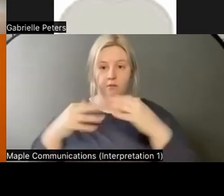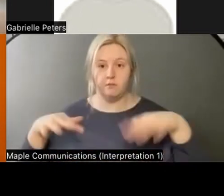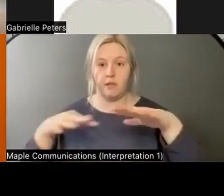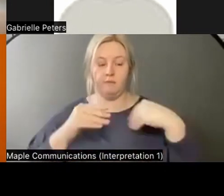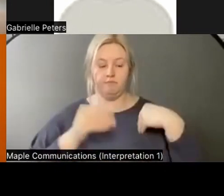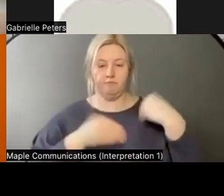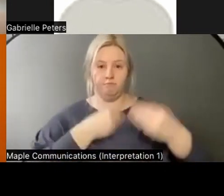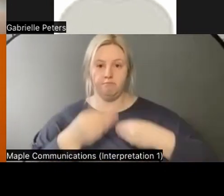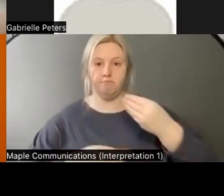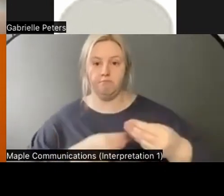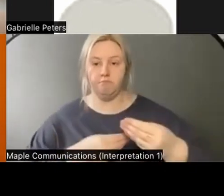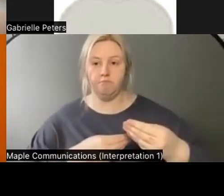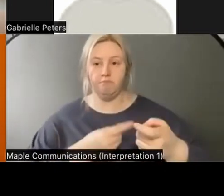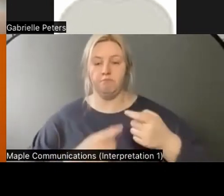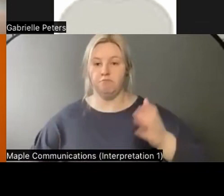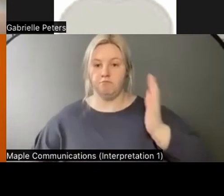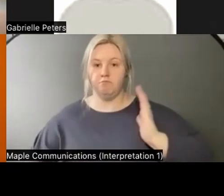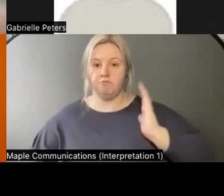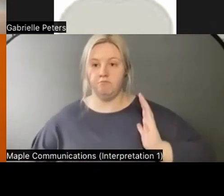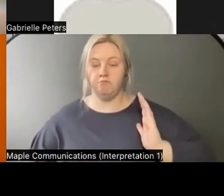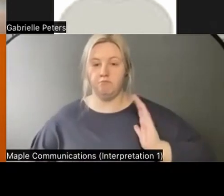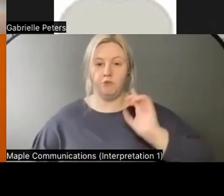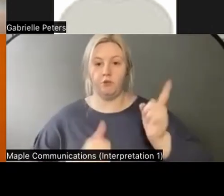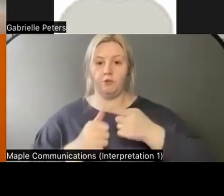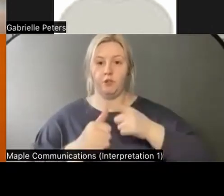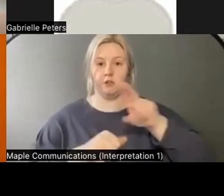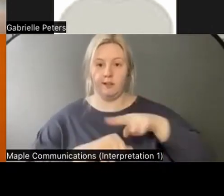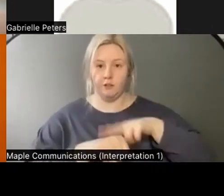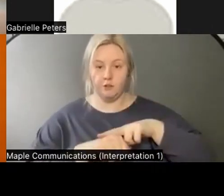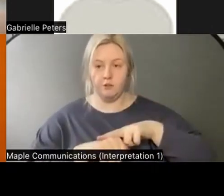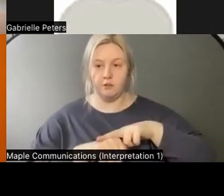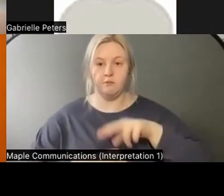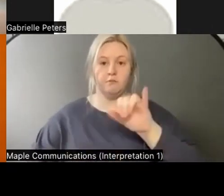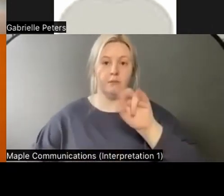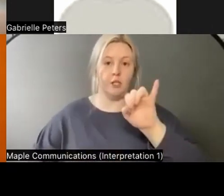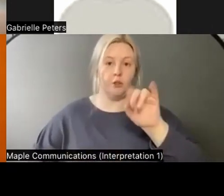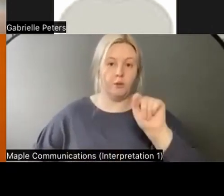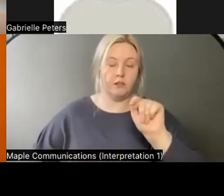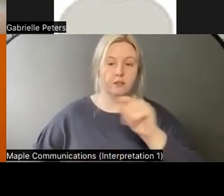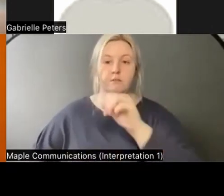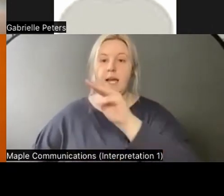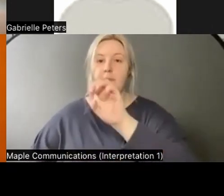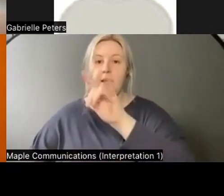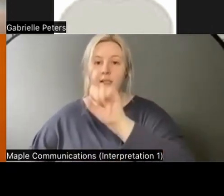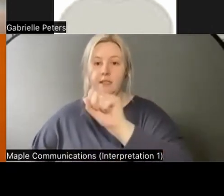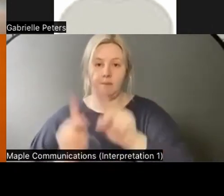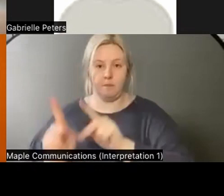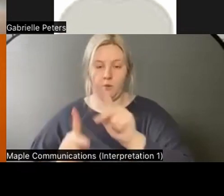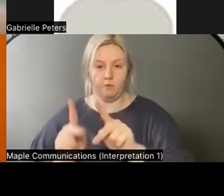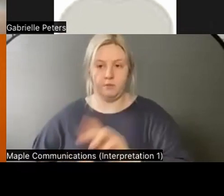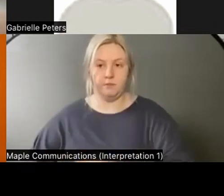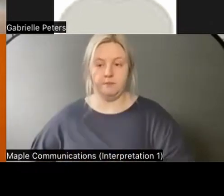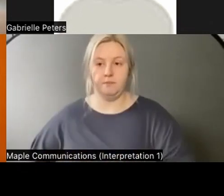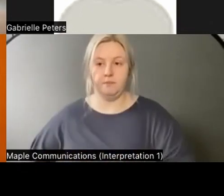home places of First Nations, Inuit, and Métis people from